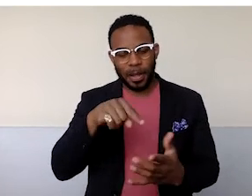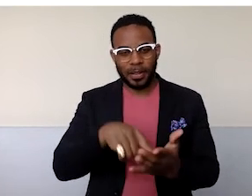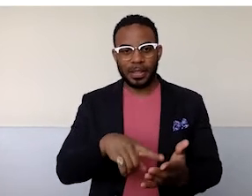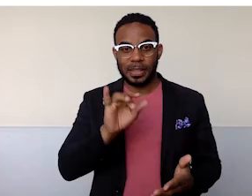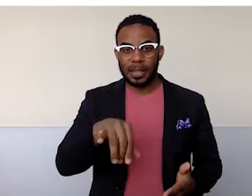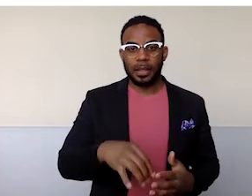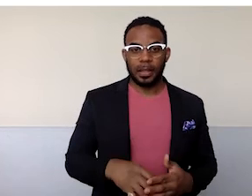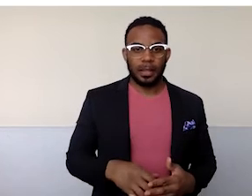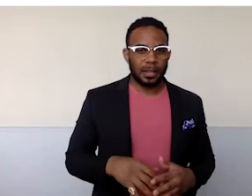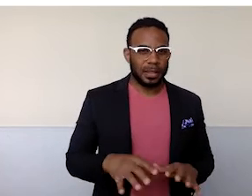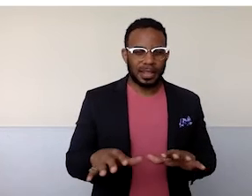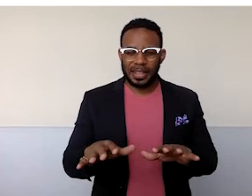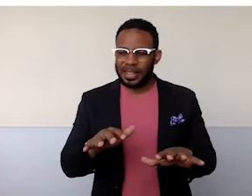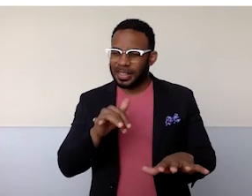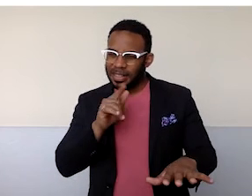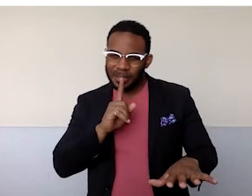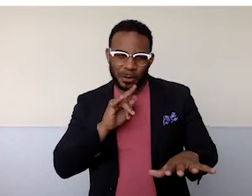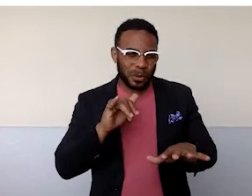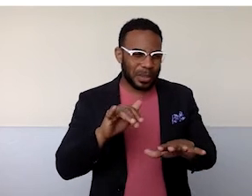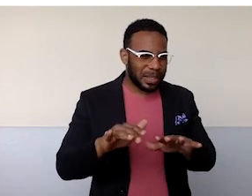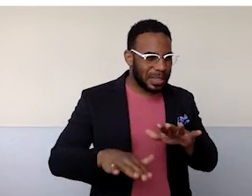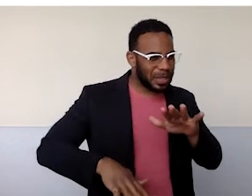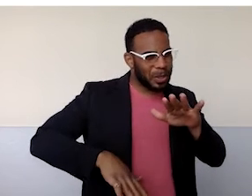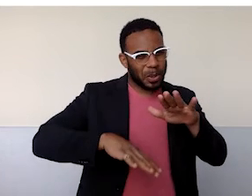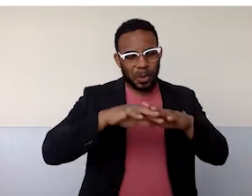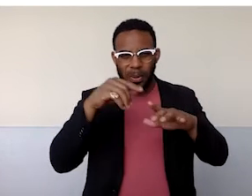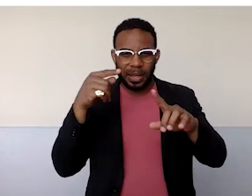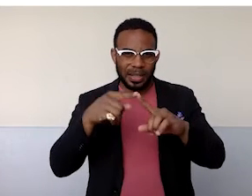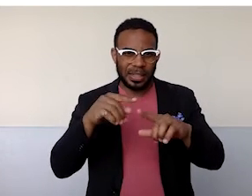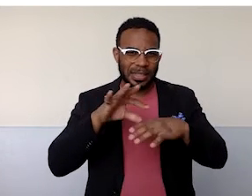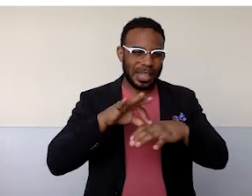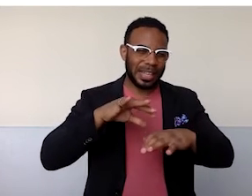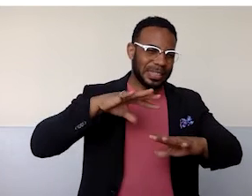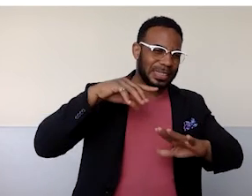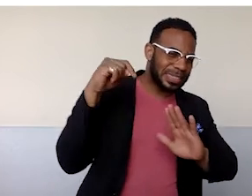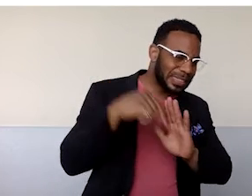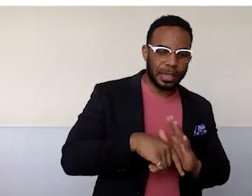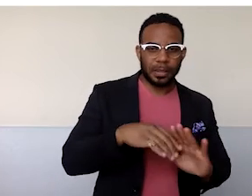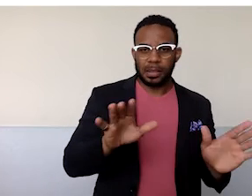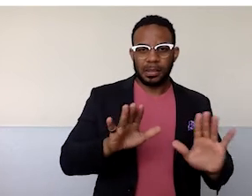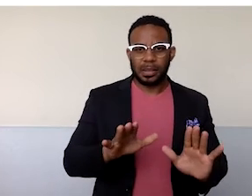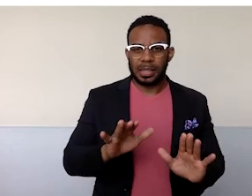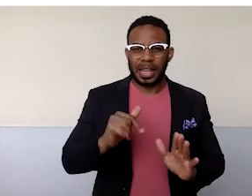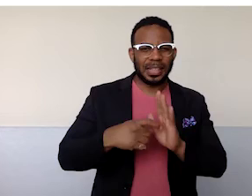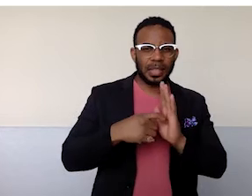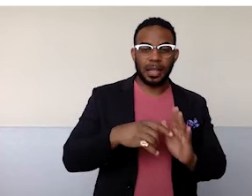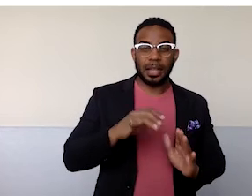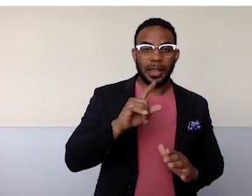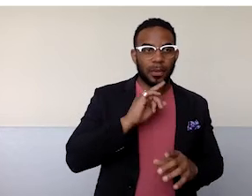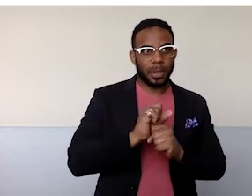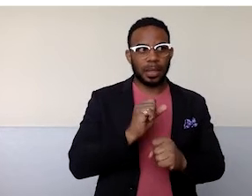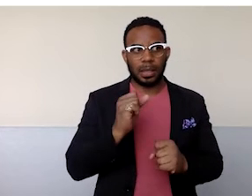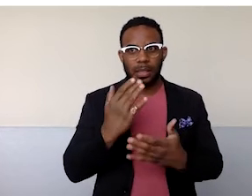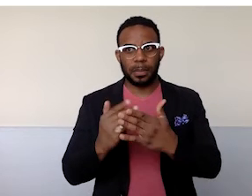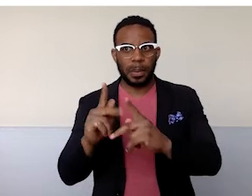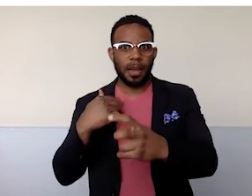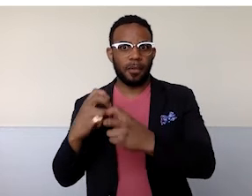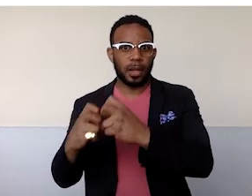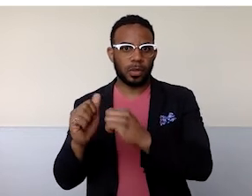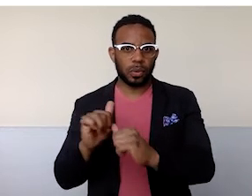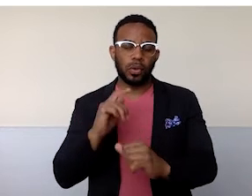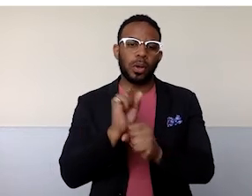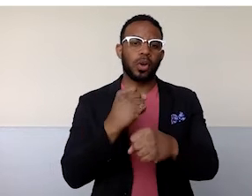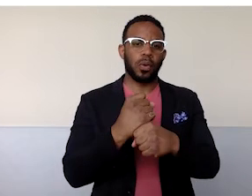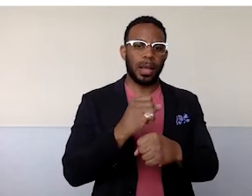that it has a really rich text editing support. Yeah, because that's what you really want to consider. You want to really